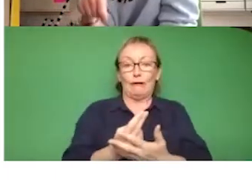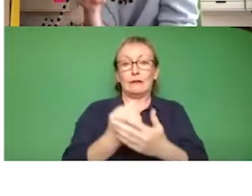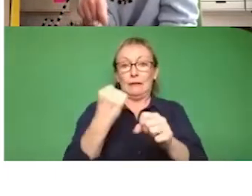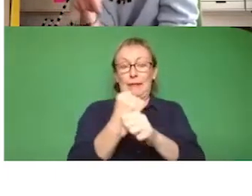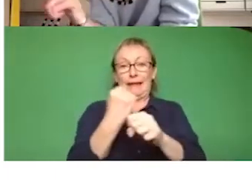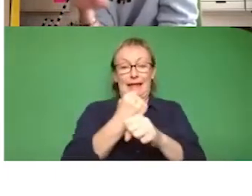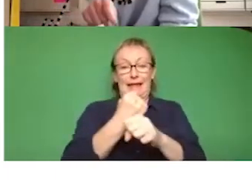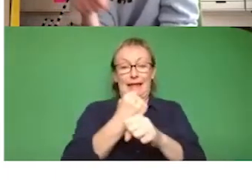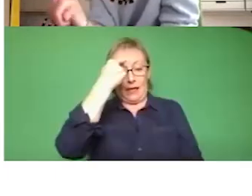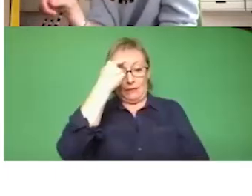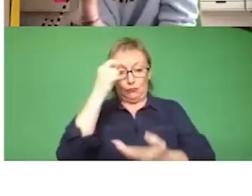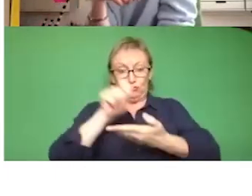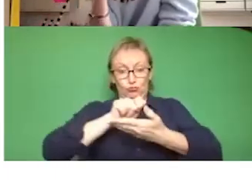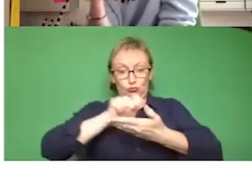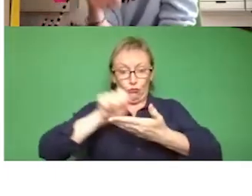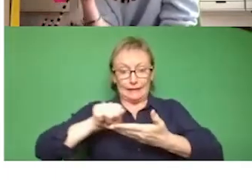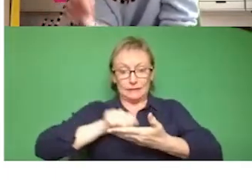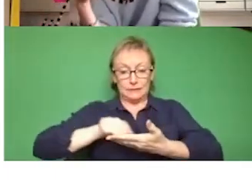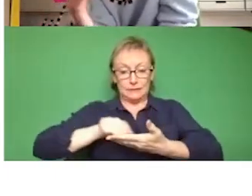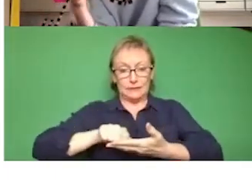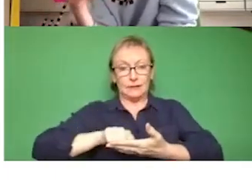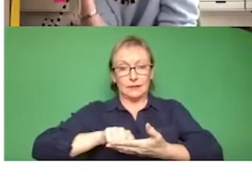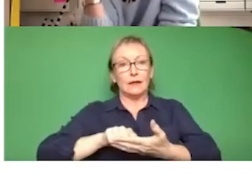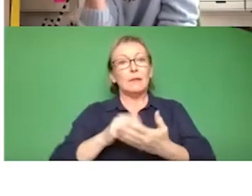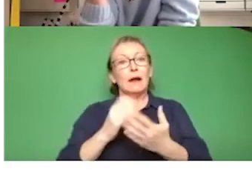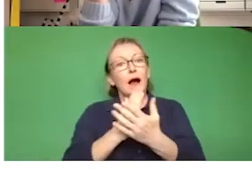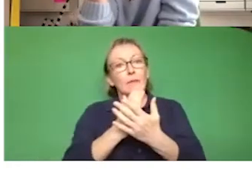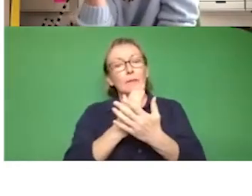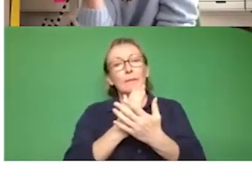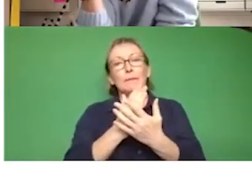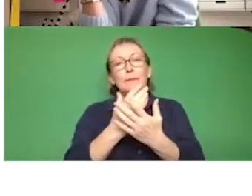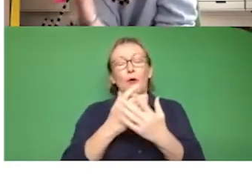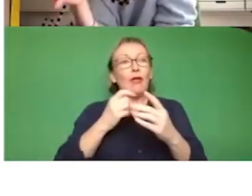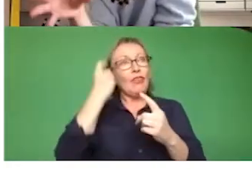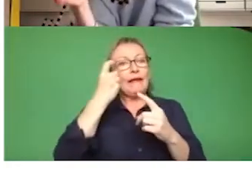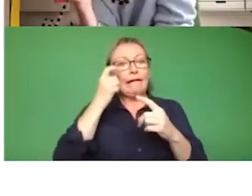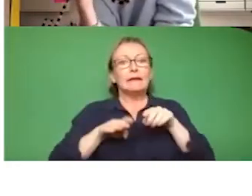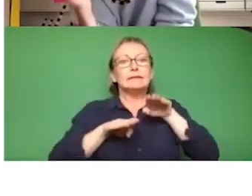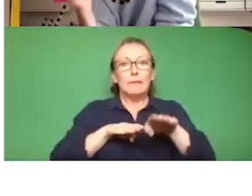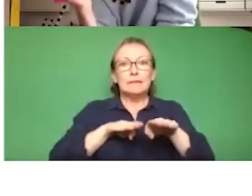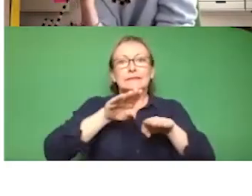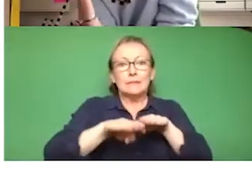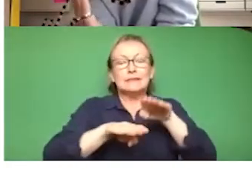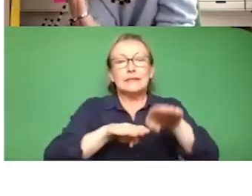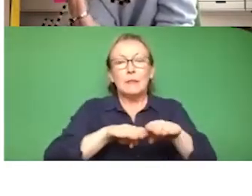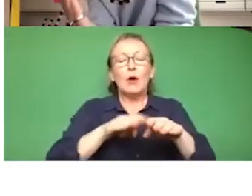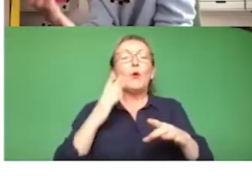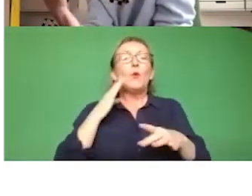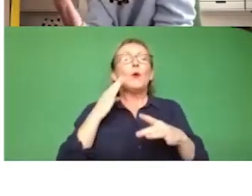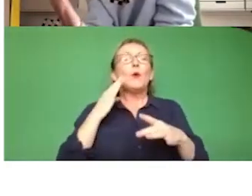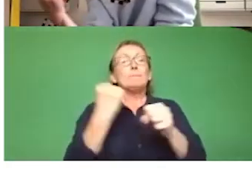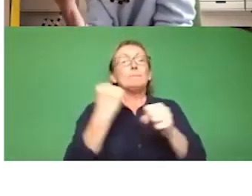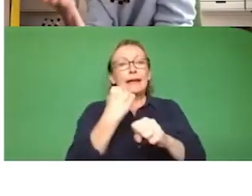heads, because you're drawing every single scene, you know, thinking about it every step of the way. But when you're making things, I think there's another